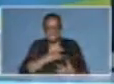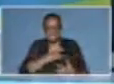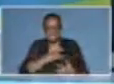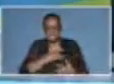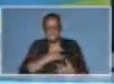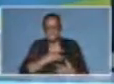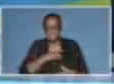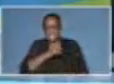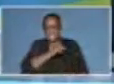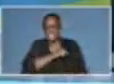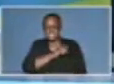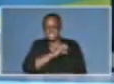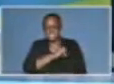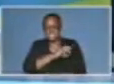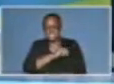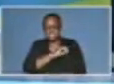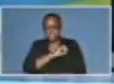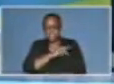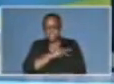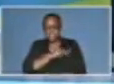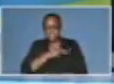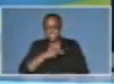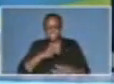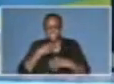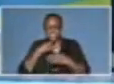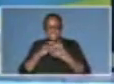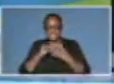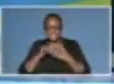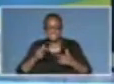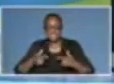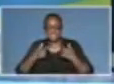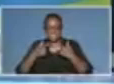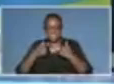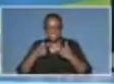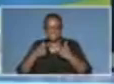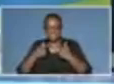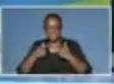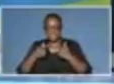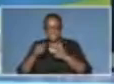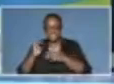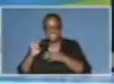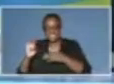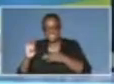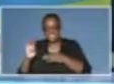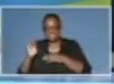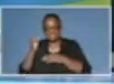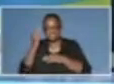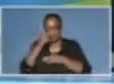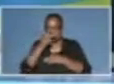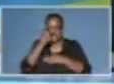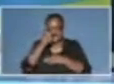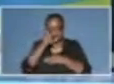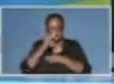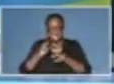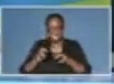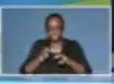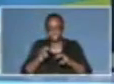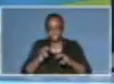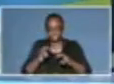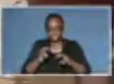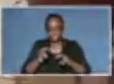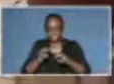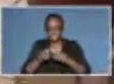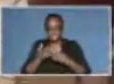our Antoine Smith got the chance to speak with one of those expats whose journey rings quite a familiar tune. Hold